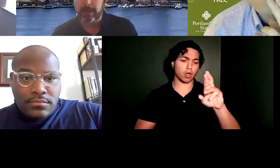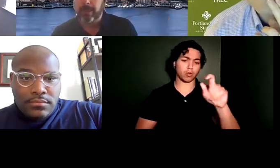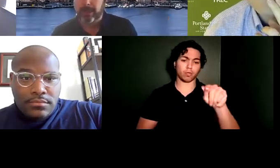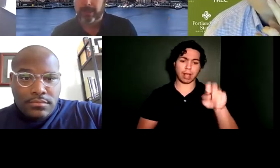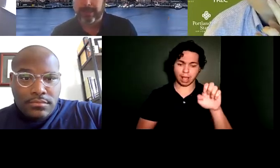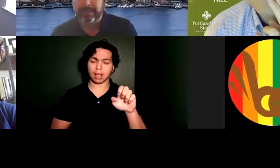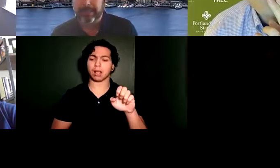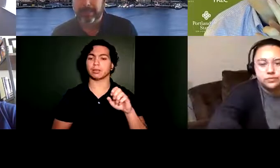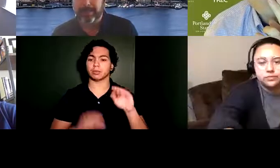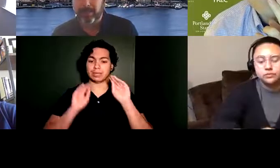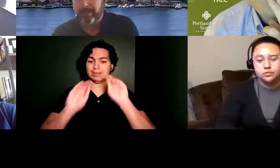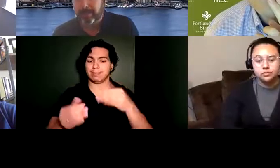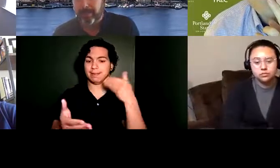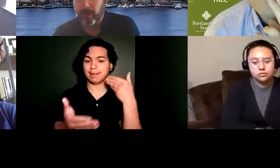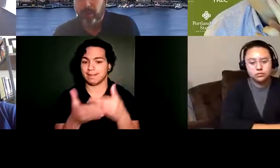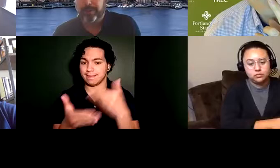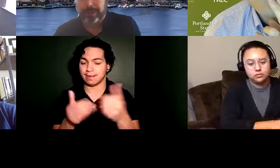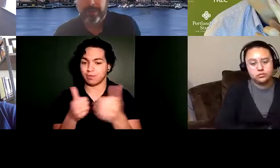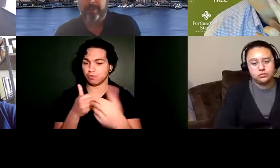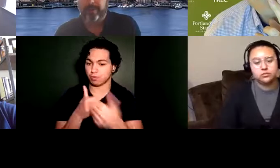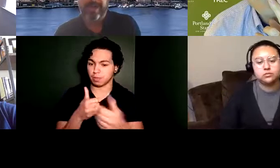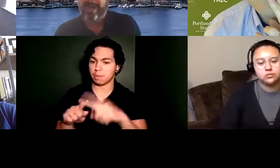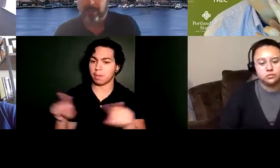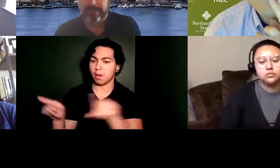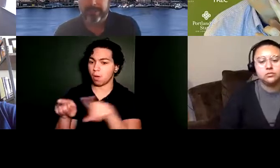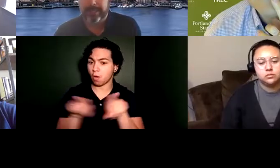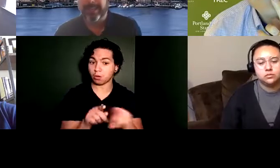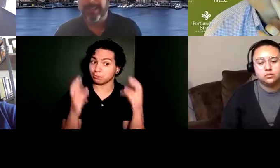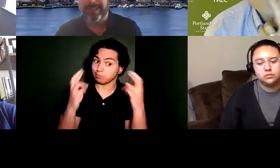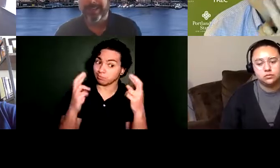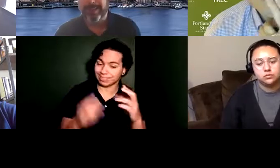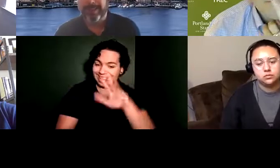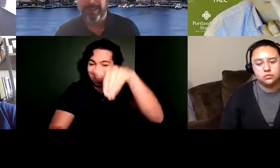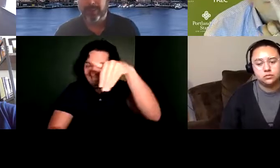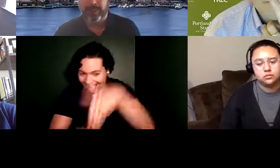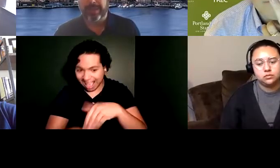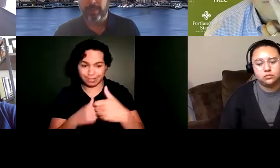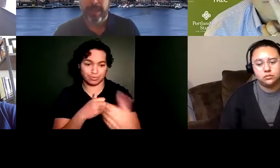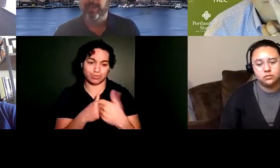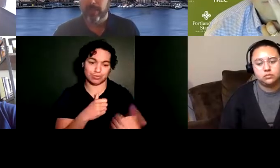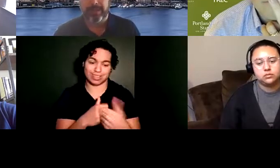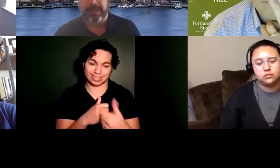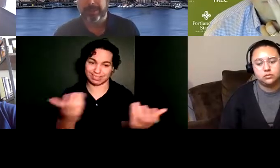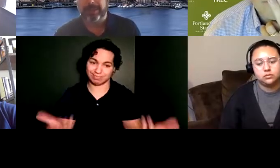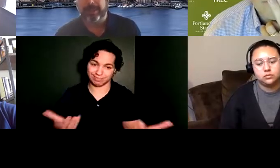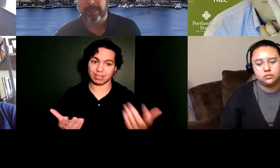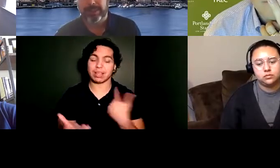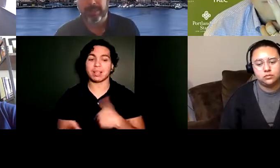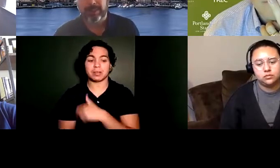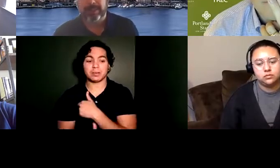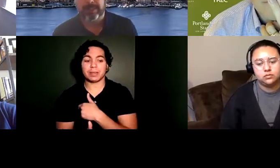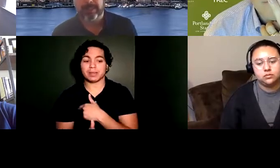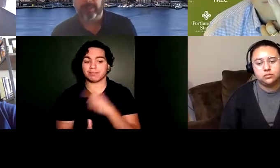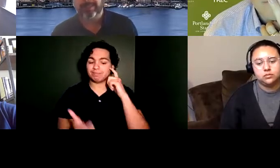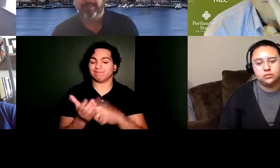them near transit or hopefully kind of at transit. And that's where we haven't really been able to deliver in